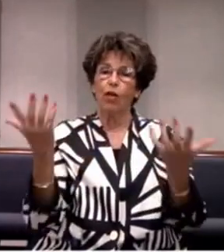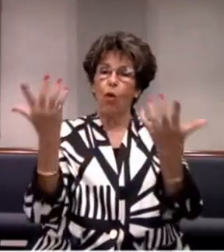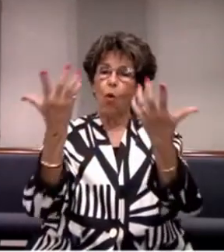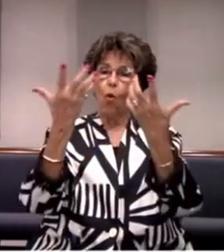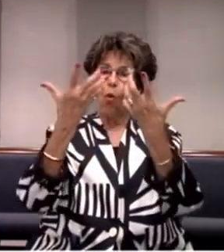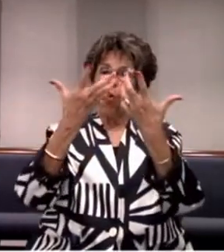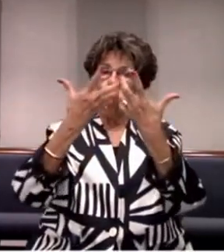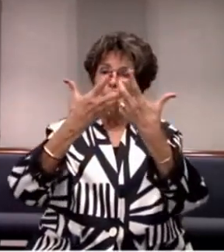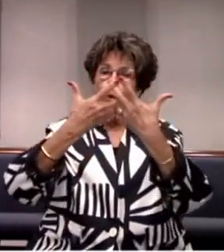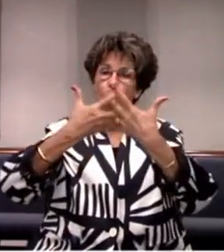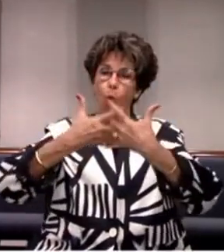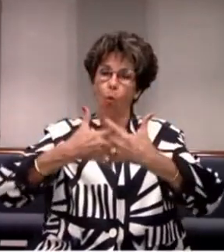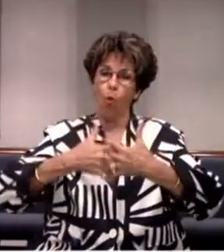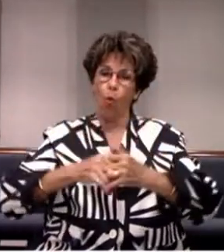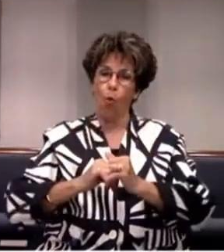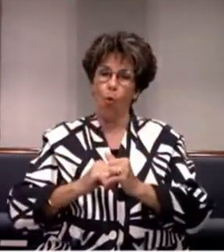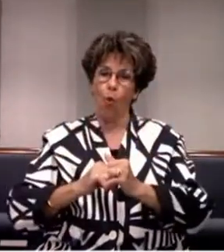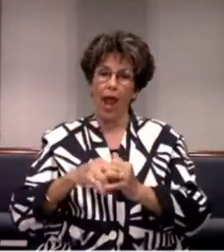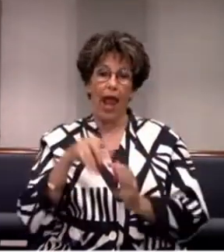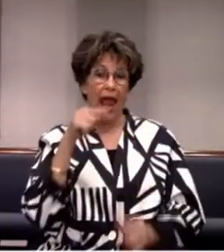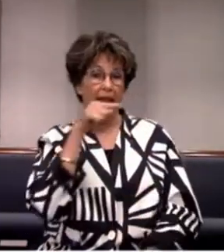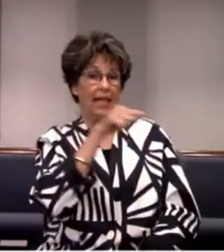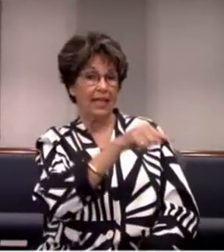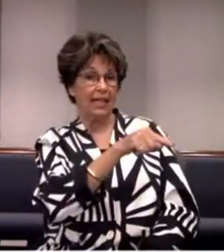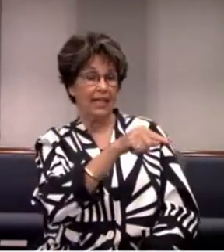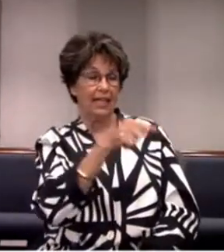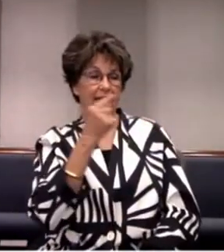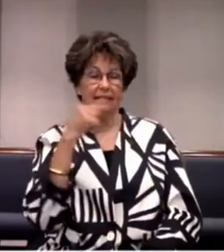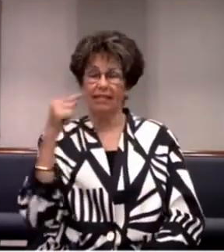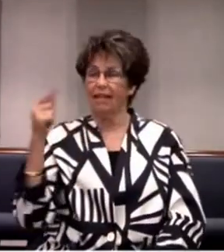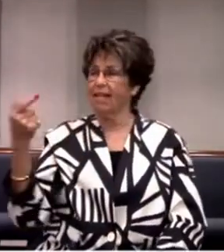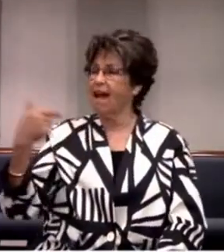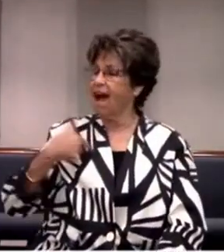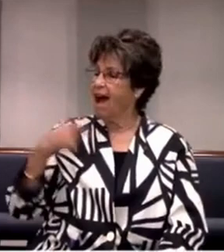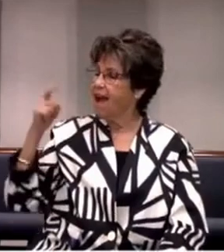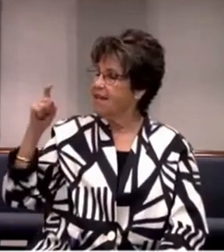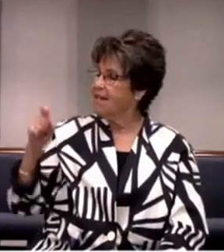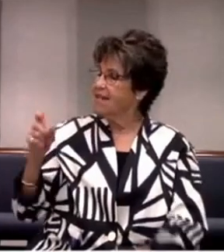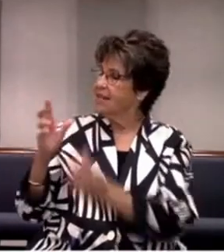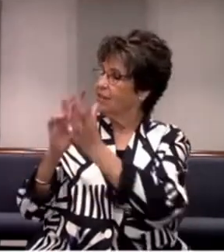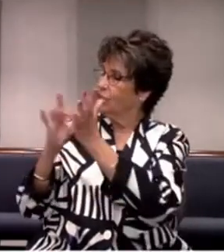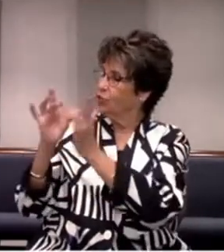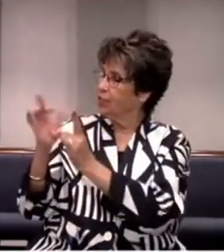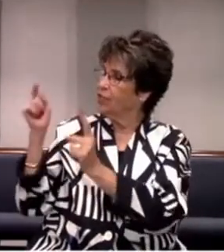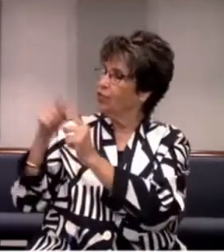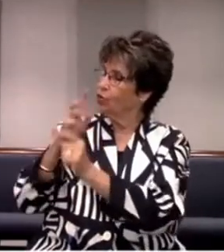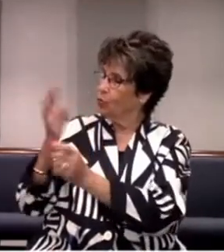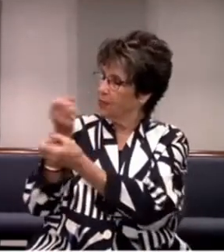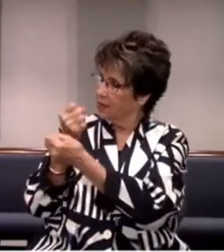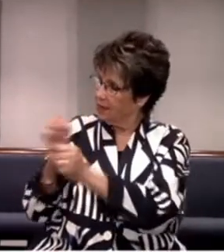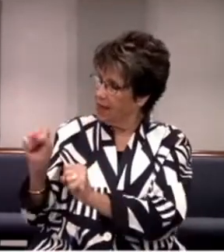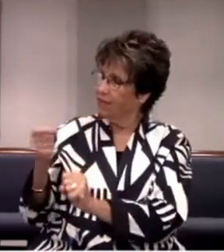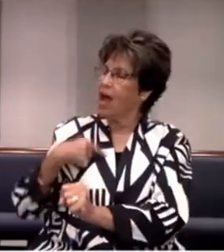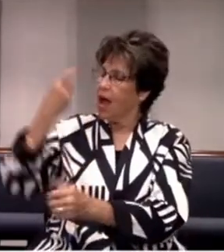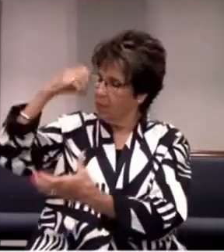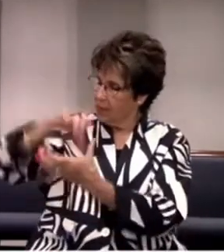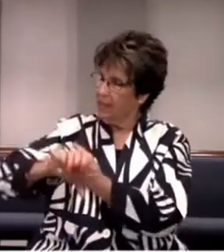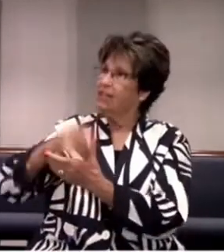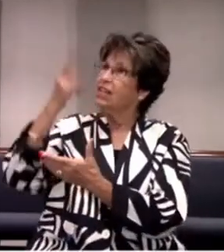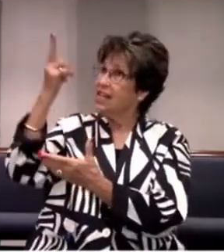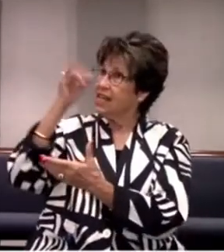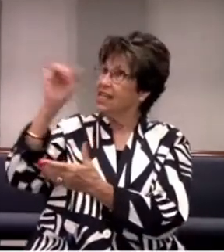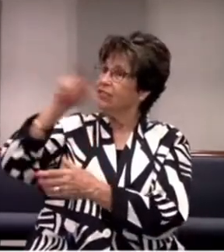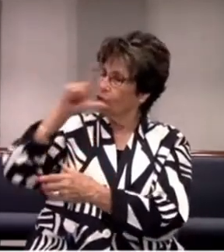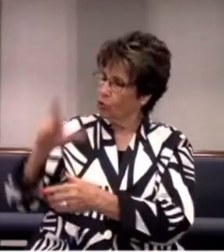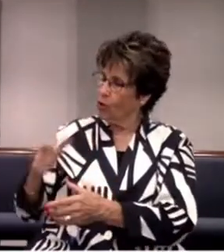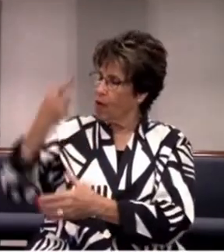place and he said, I need Jesus to be saved. I believe him to be the Lord.